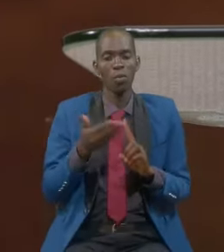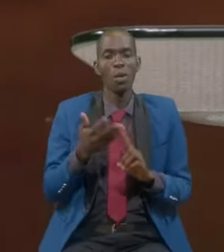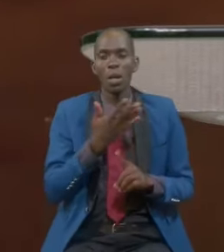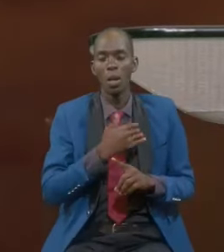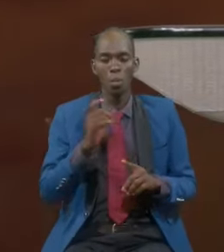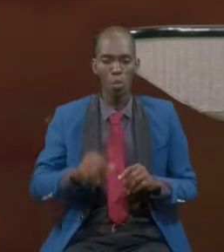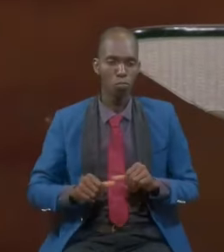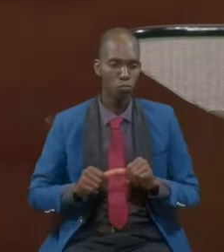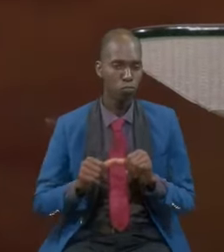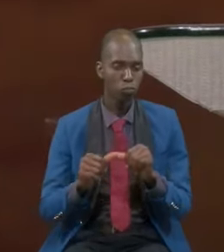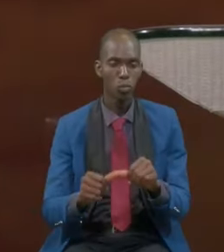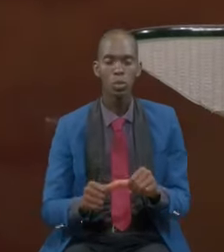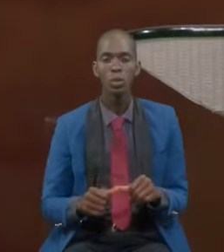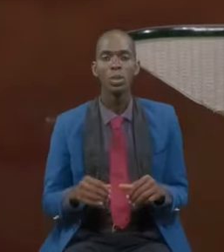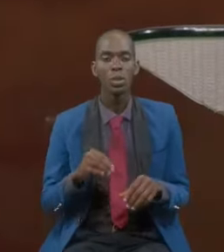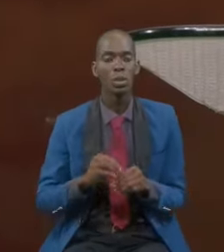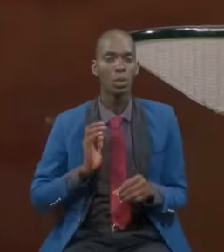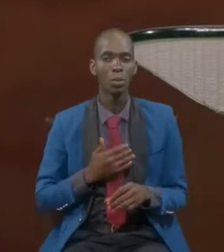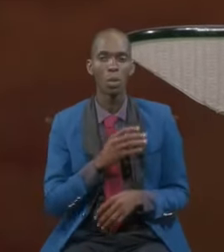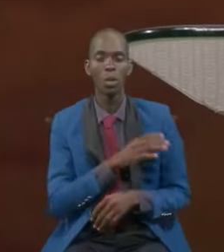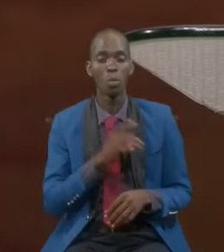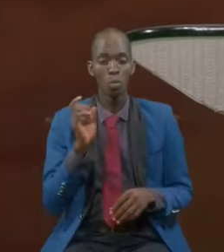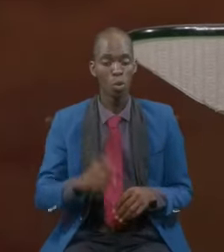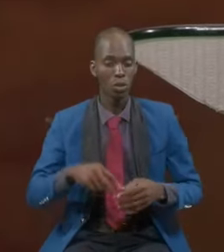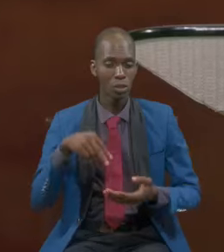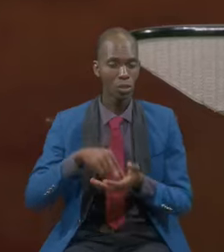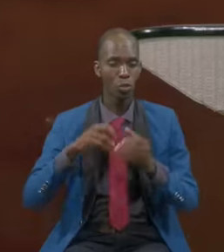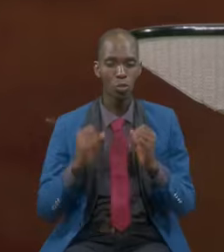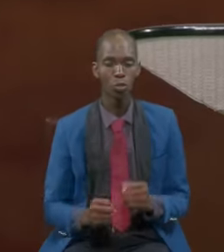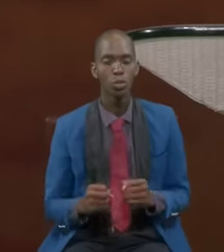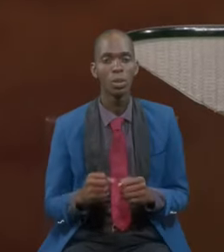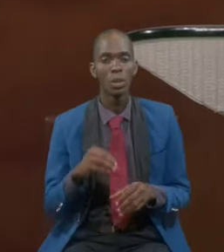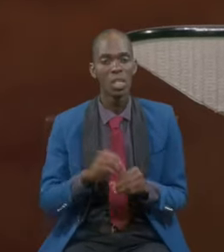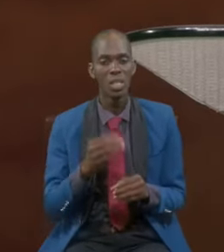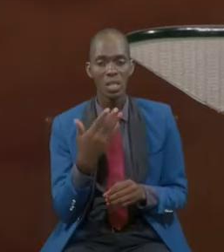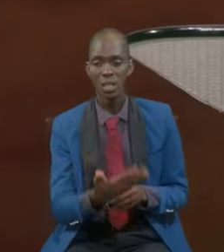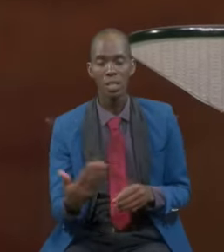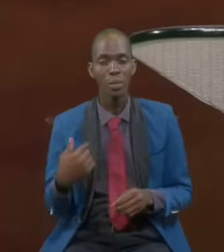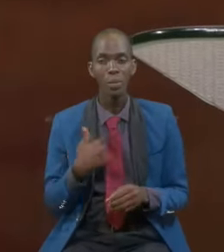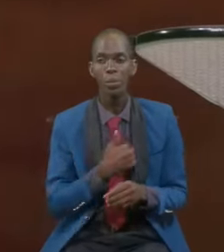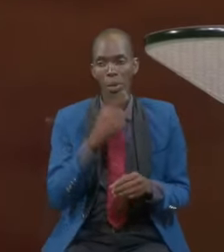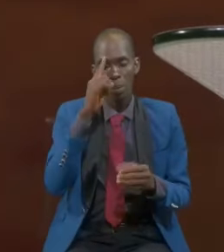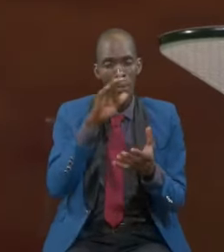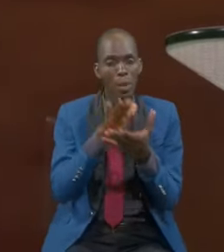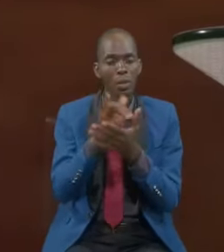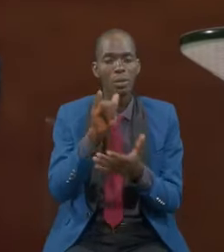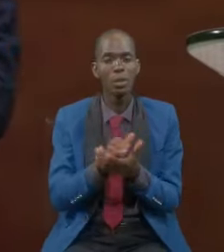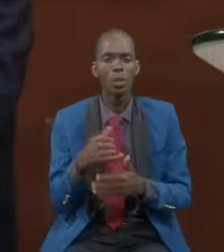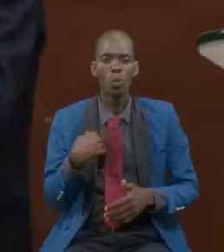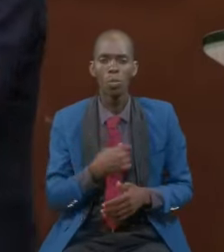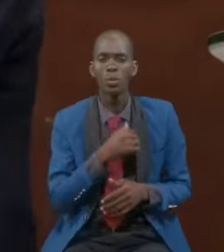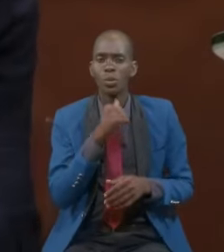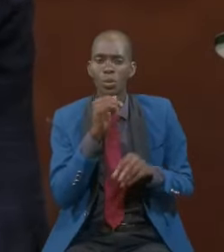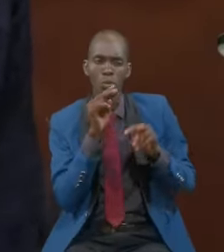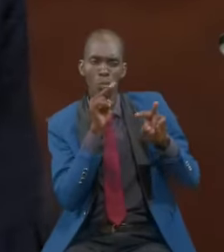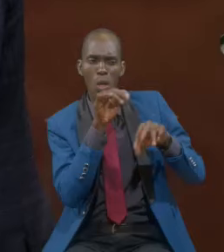our character. We need to become more steadfast in the things we believe, so that we're not looking at people, we're not, you